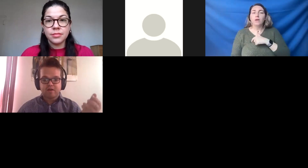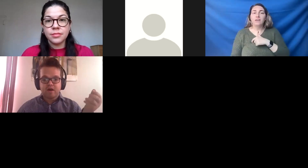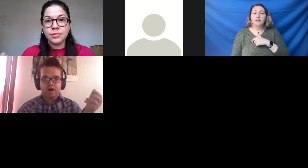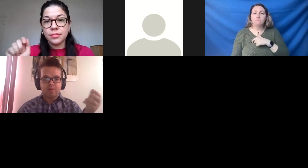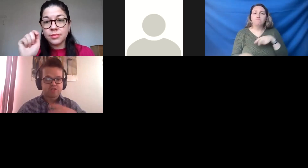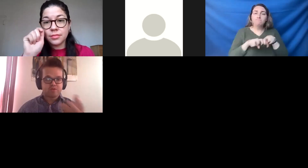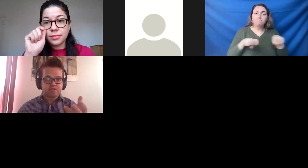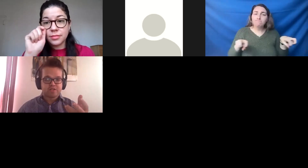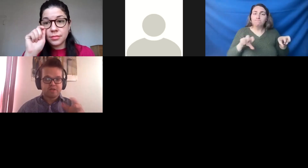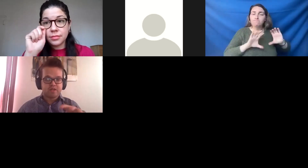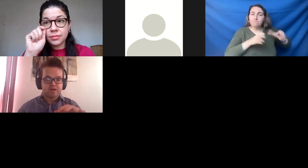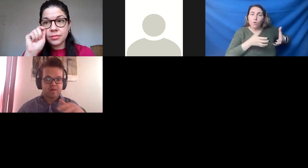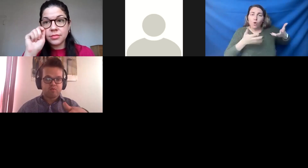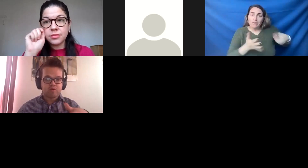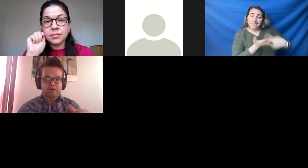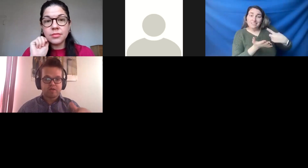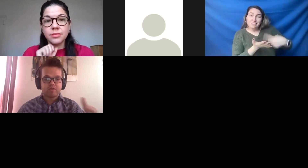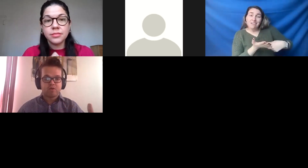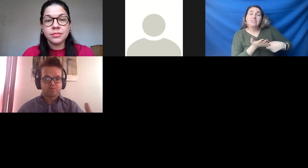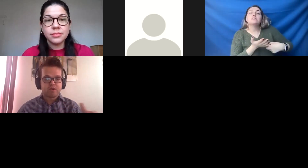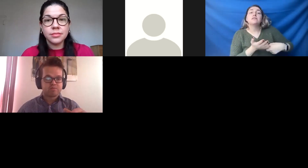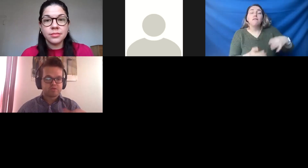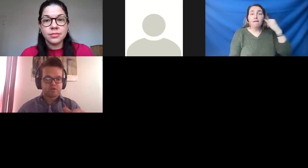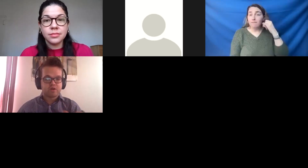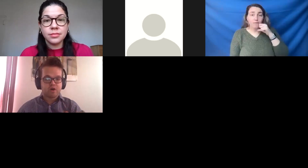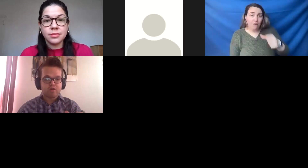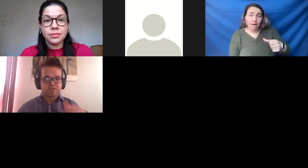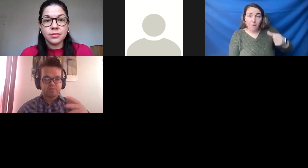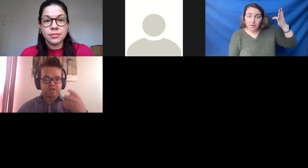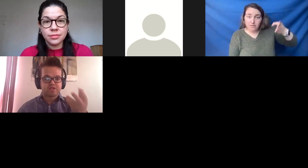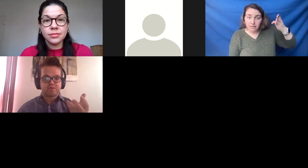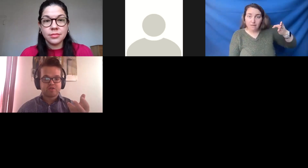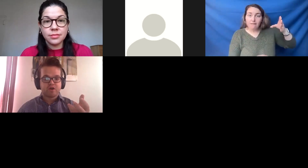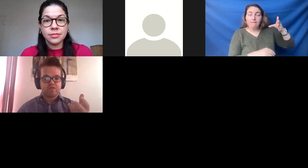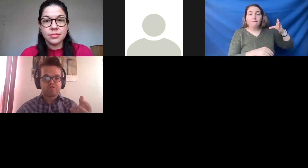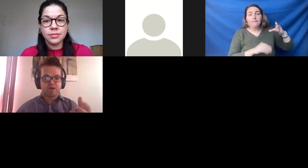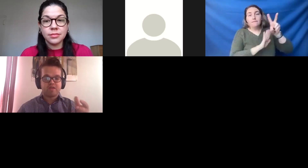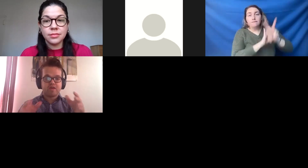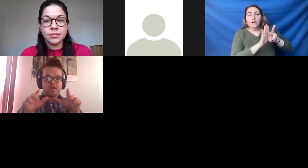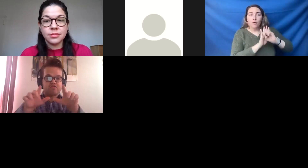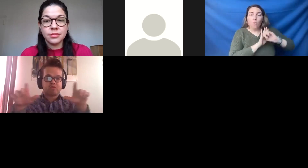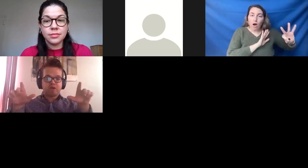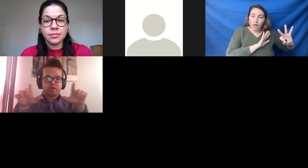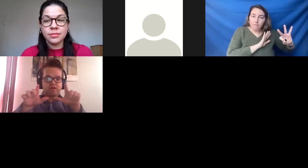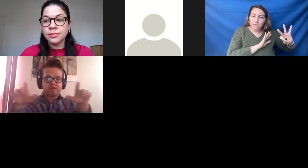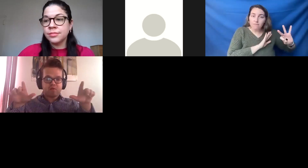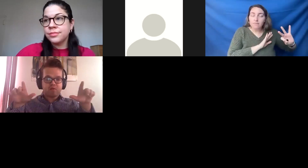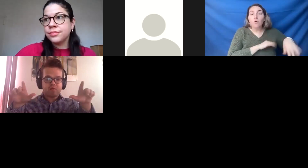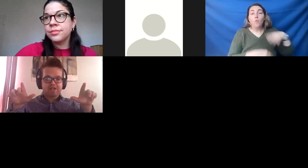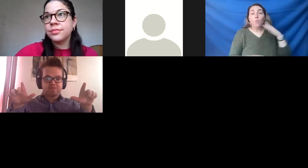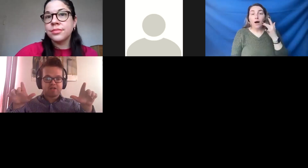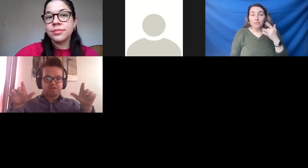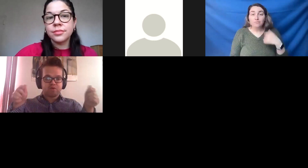that when someone is not speaking, their camera will be, for the most part, turned off. When someone is, it'll be turned on. This way, the screen real estate